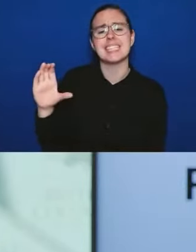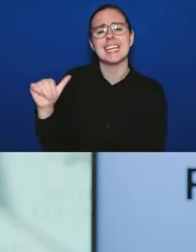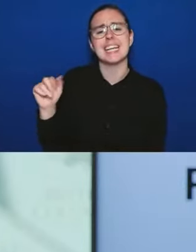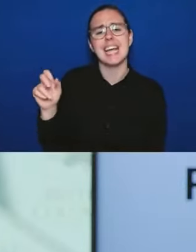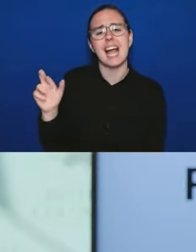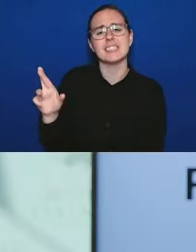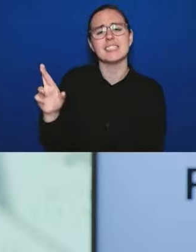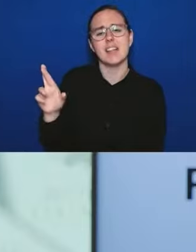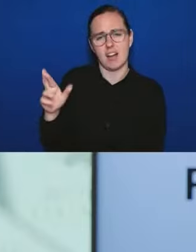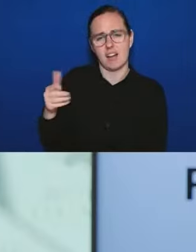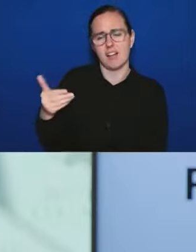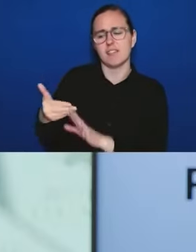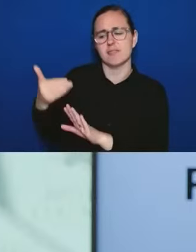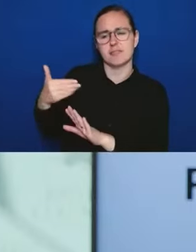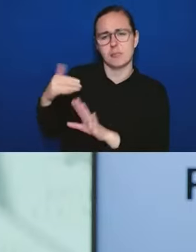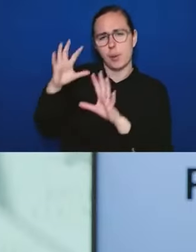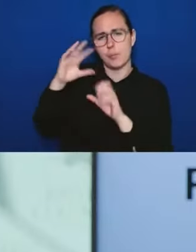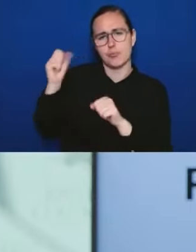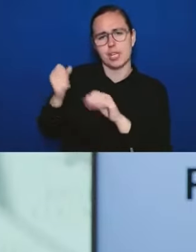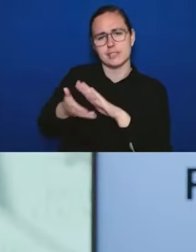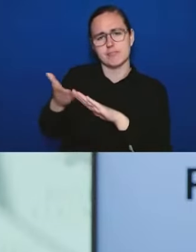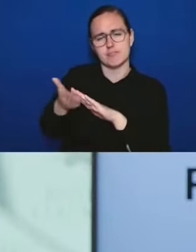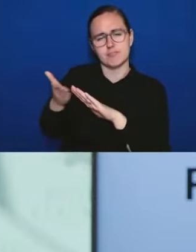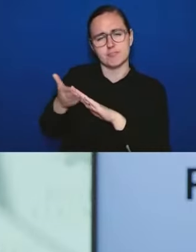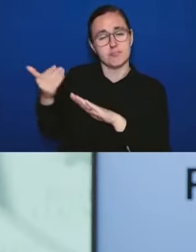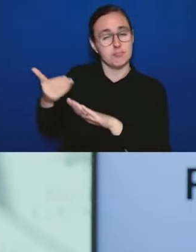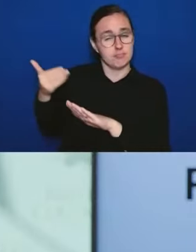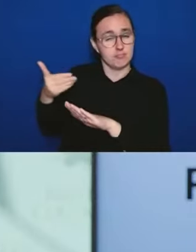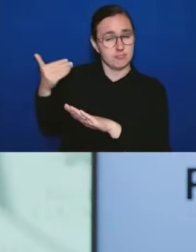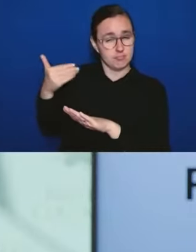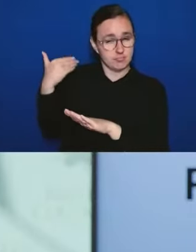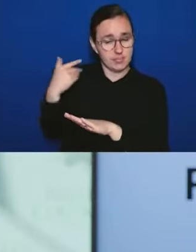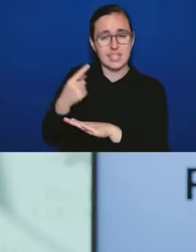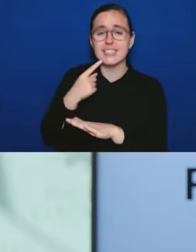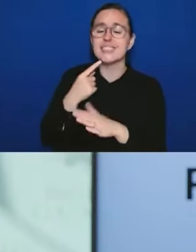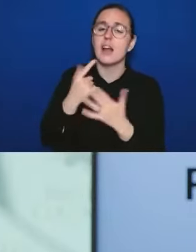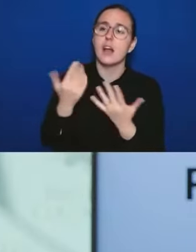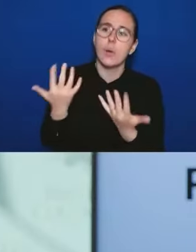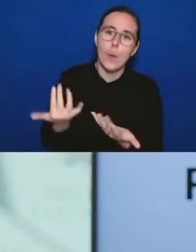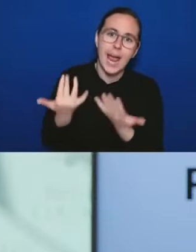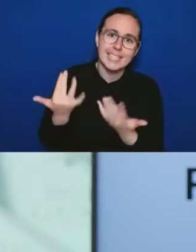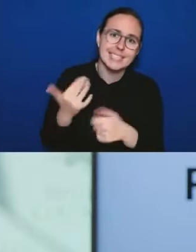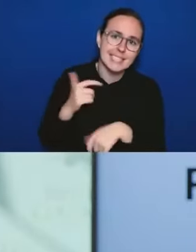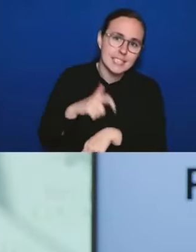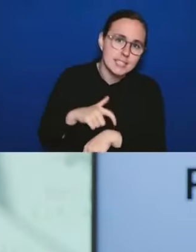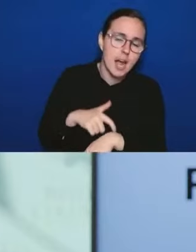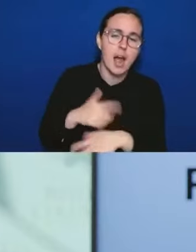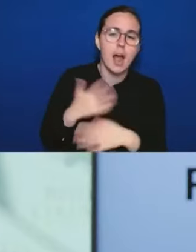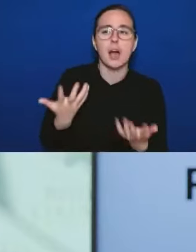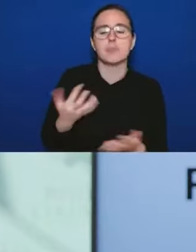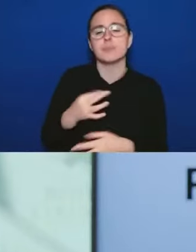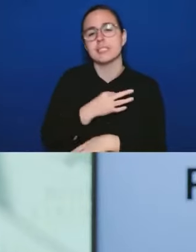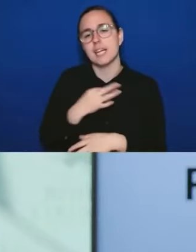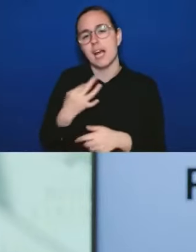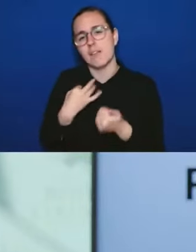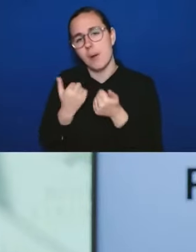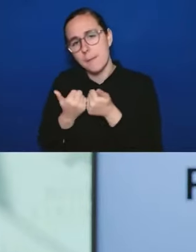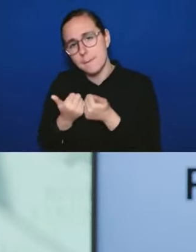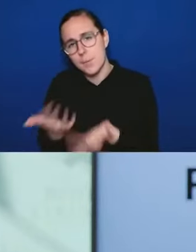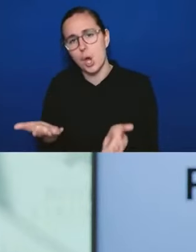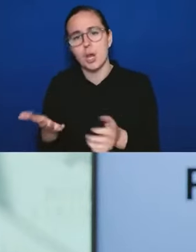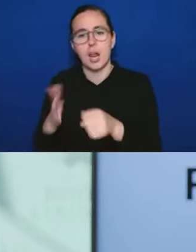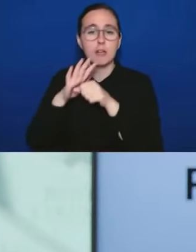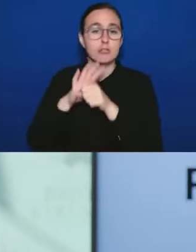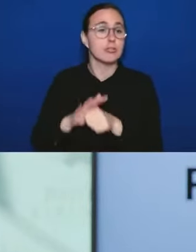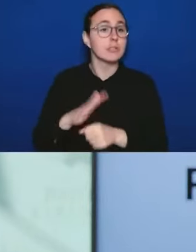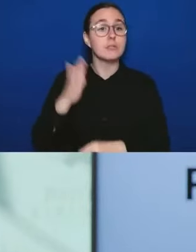the issues that we're seeing now, like capacity issues, growing wait times, staff burnout, stress, to a change in governance structure, beginning